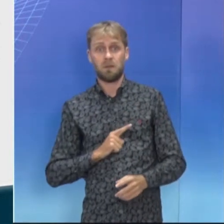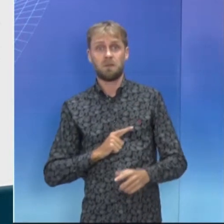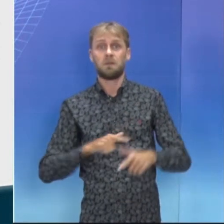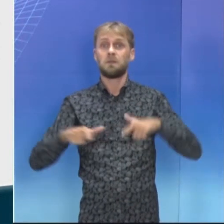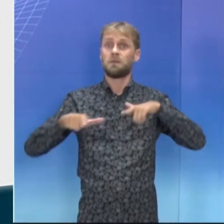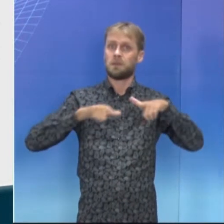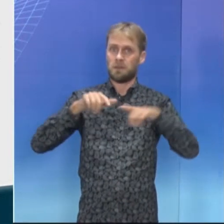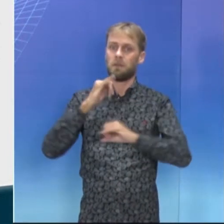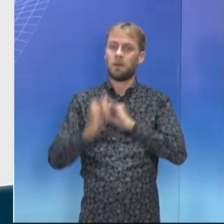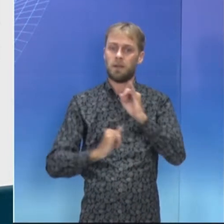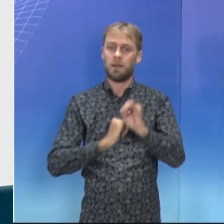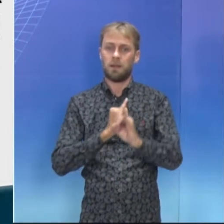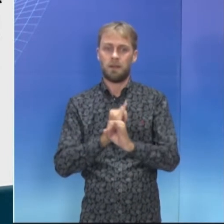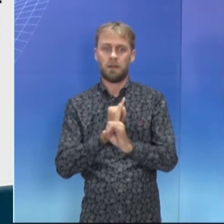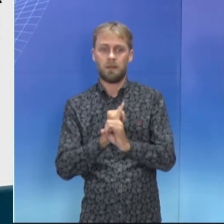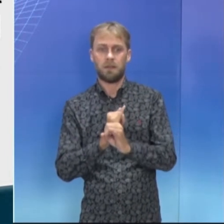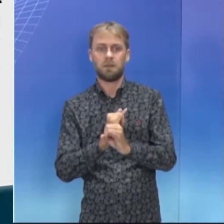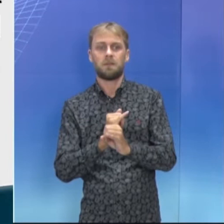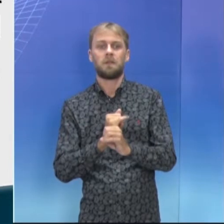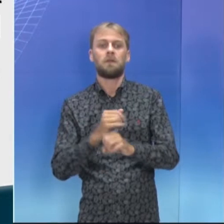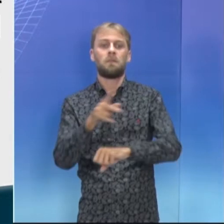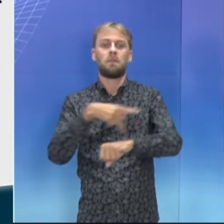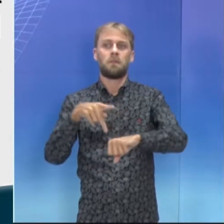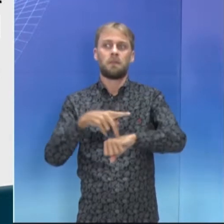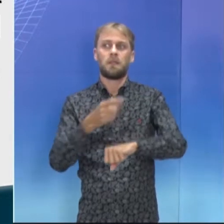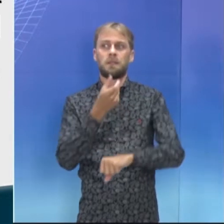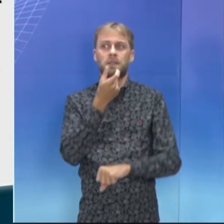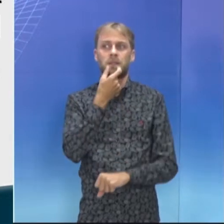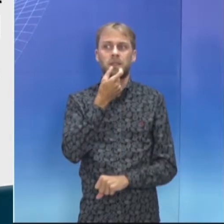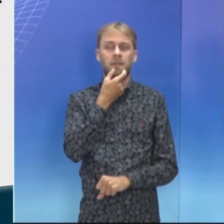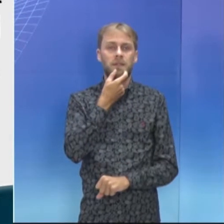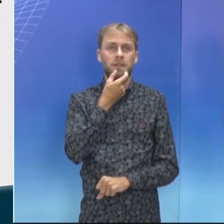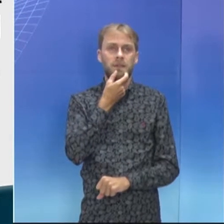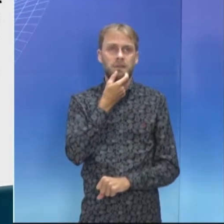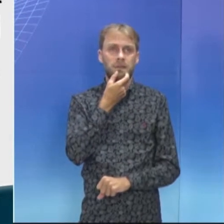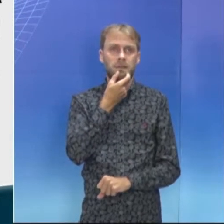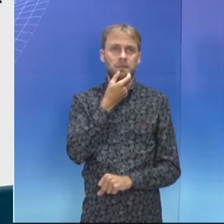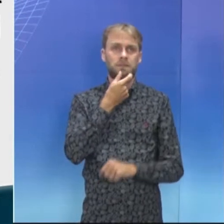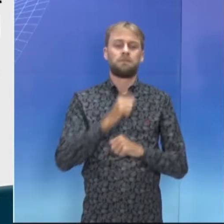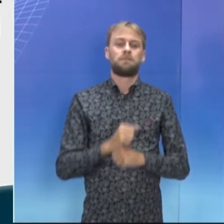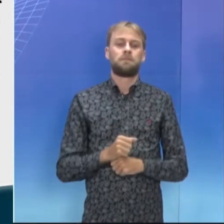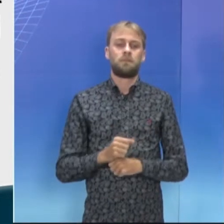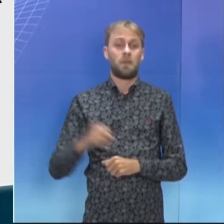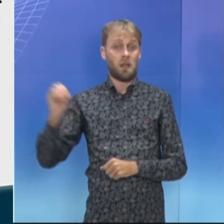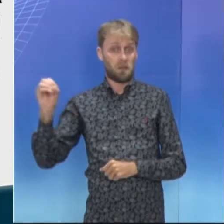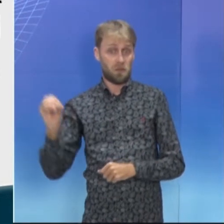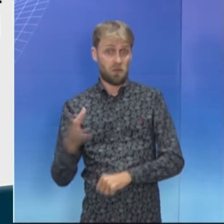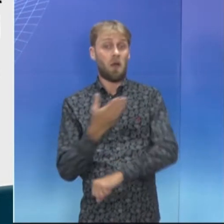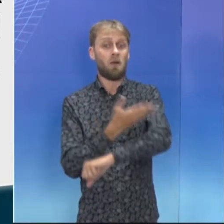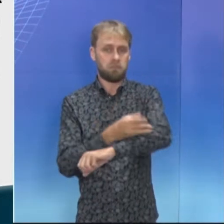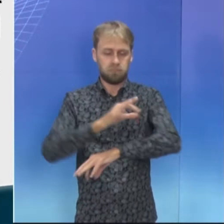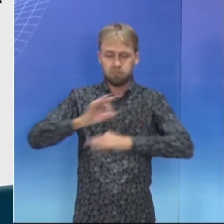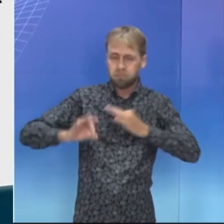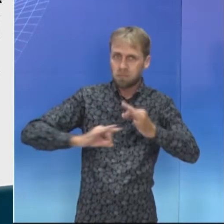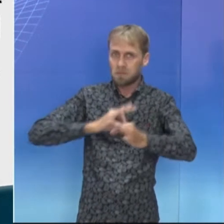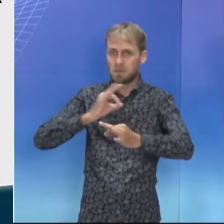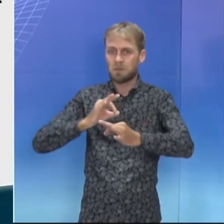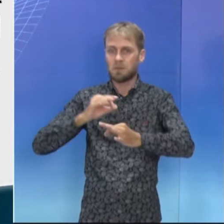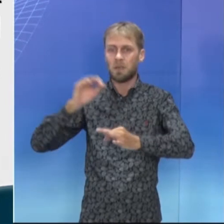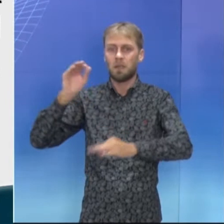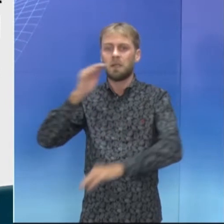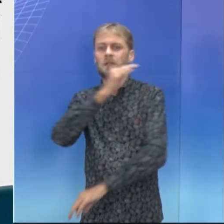in the United Kingdom. The new recruitment program called